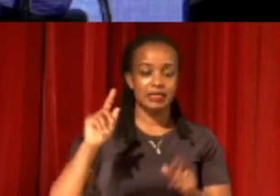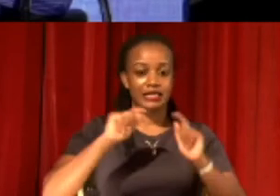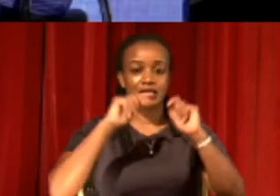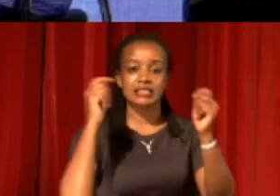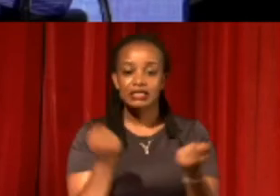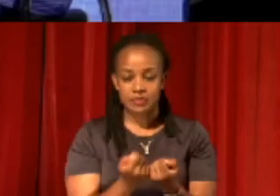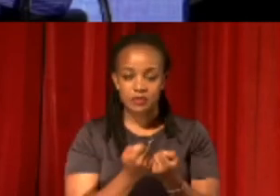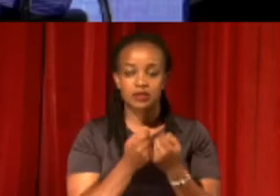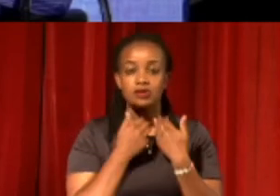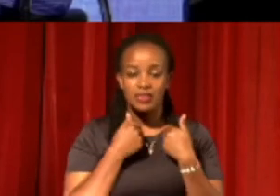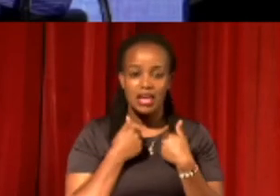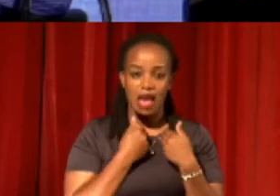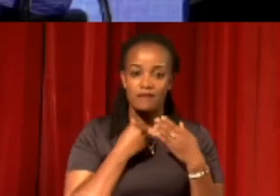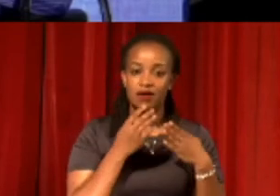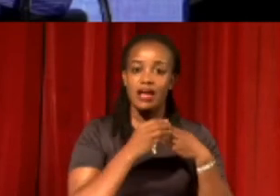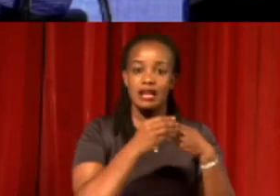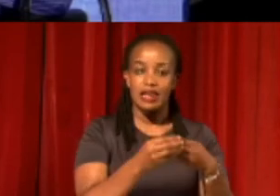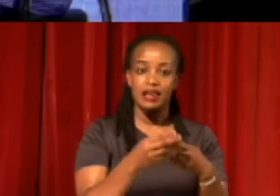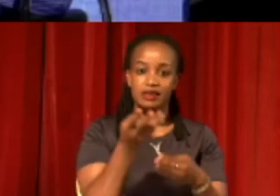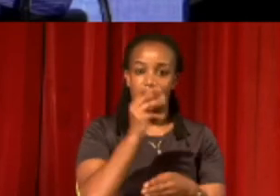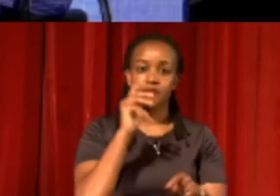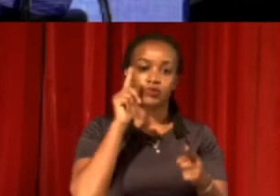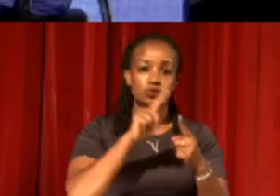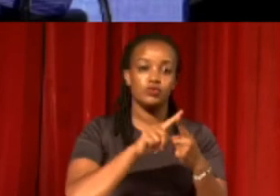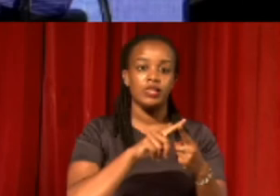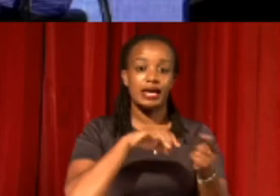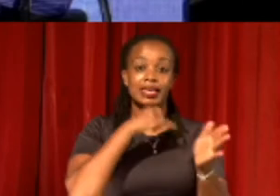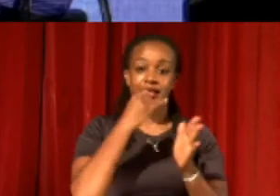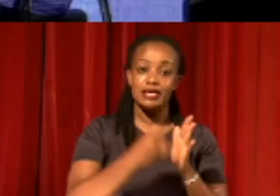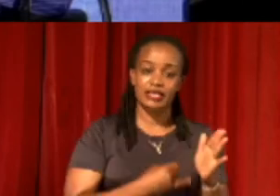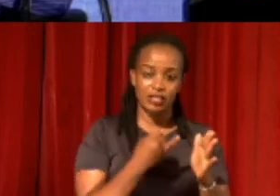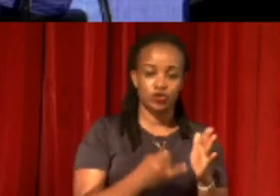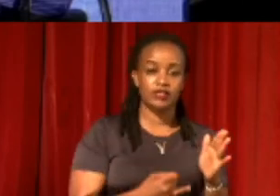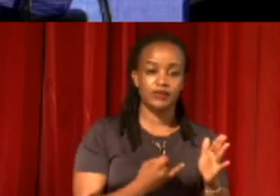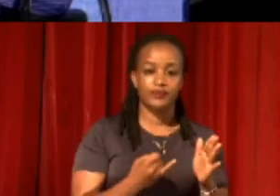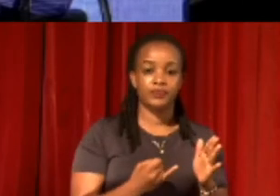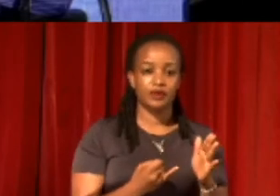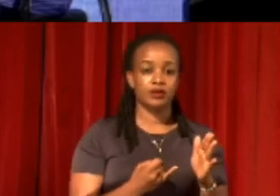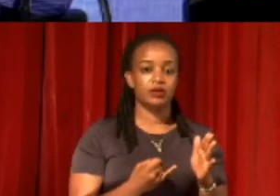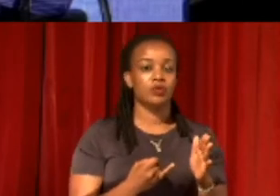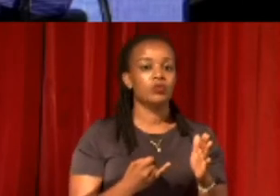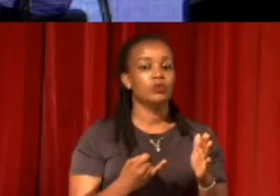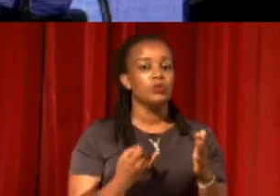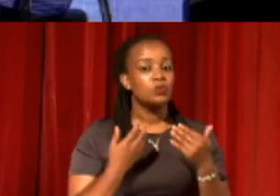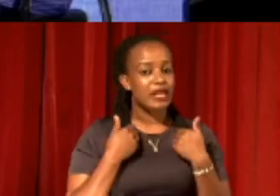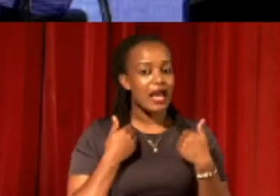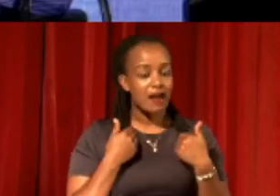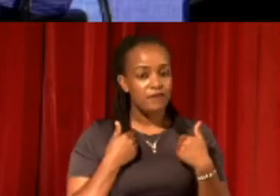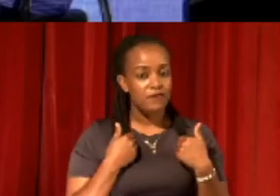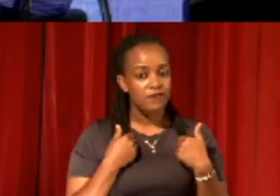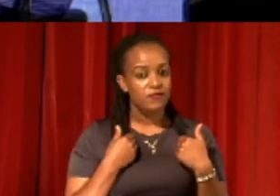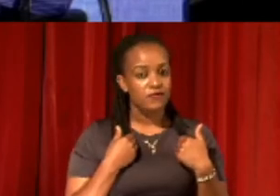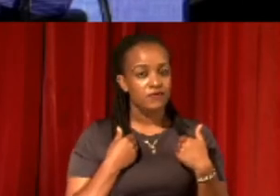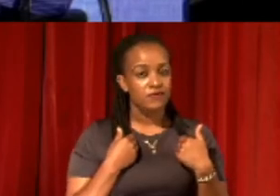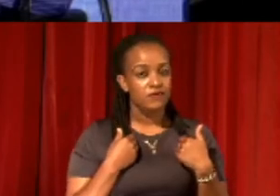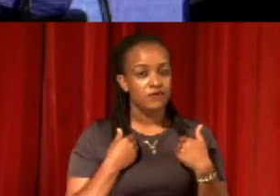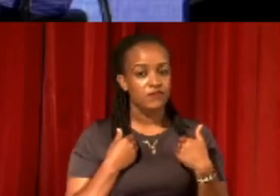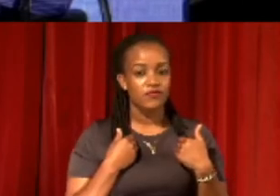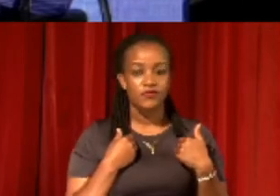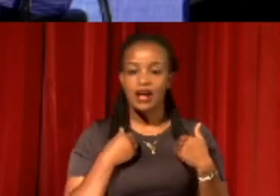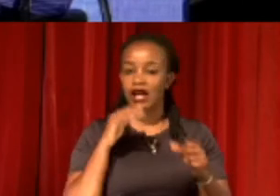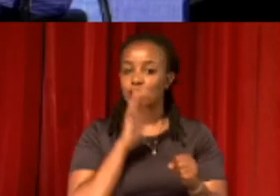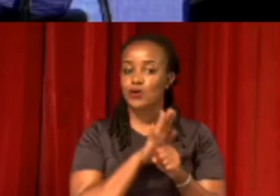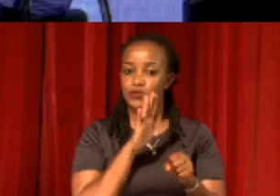We're able to link them with the industry. Yeah. See, the moment I give you someone who's already a success story in the industry to work with, then you have the trickle effect of